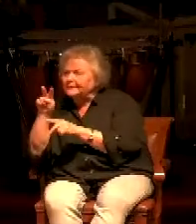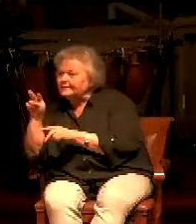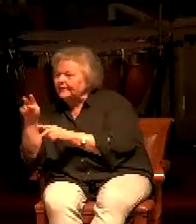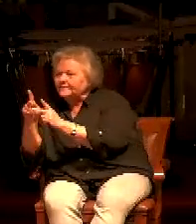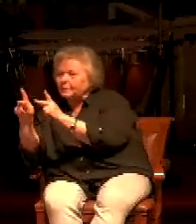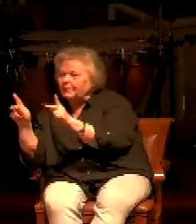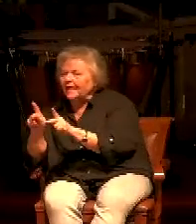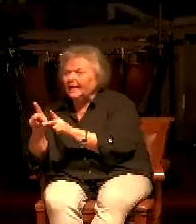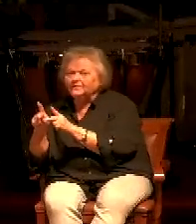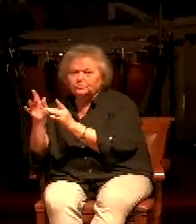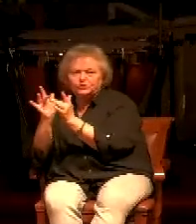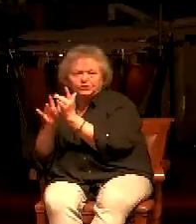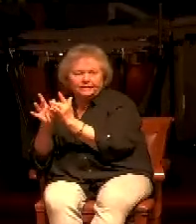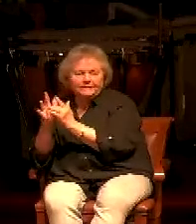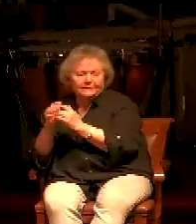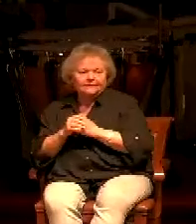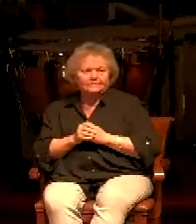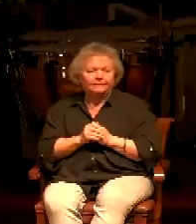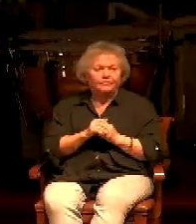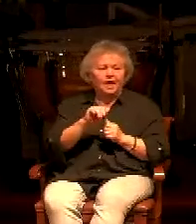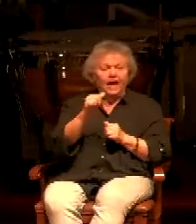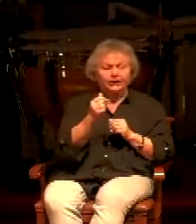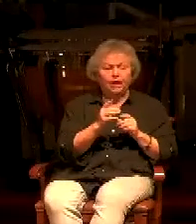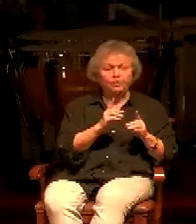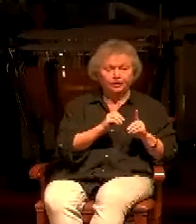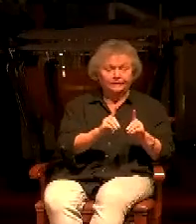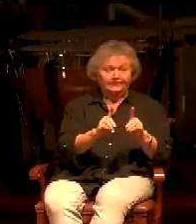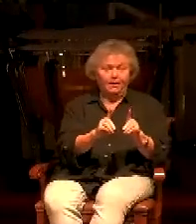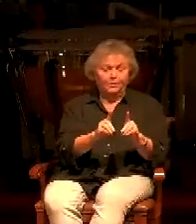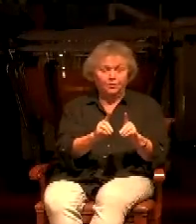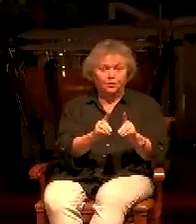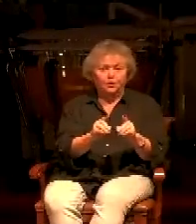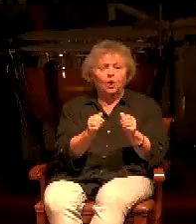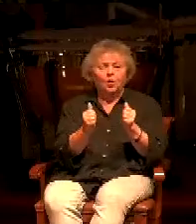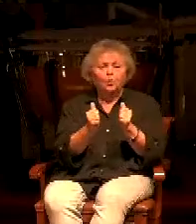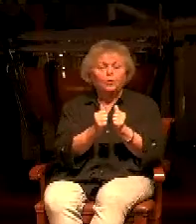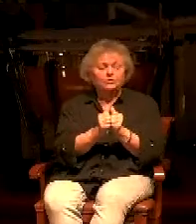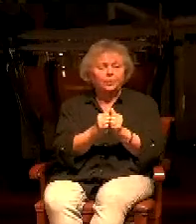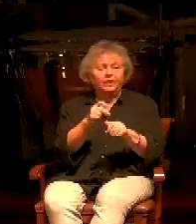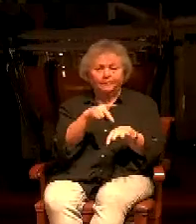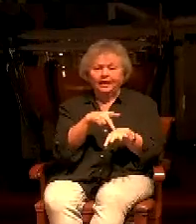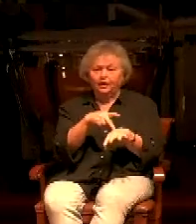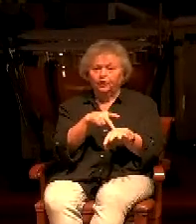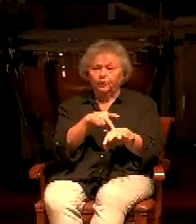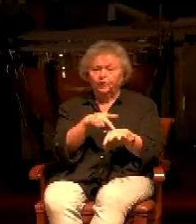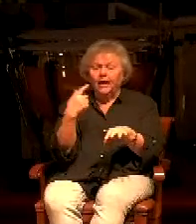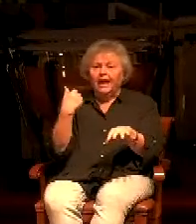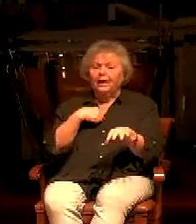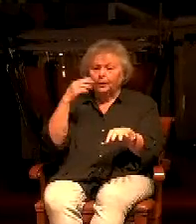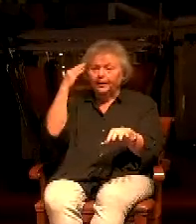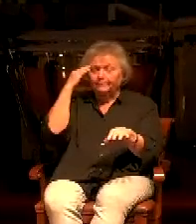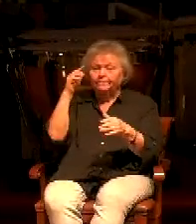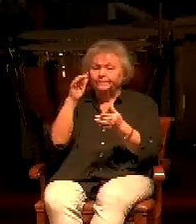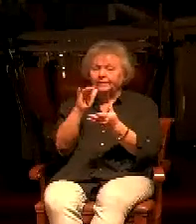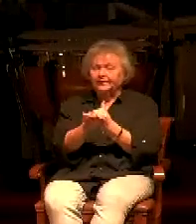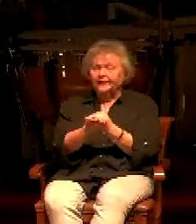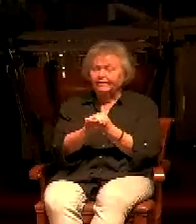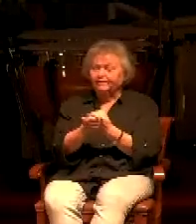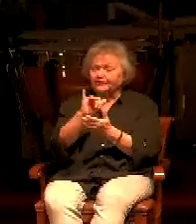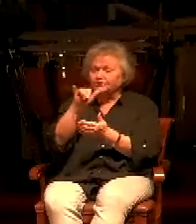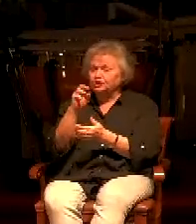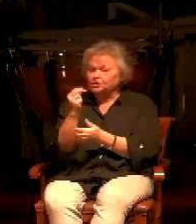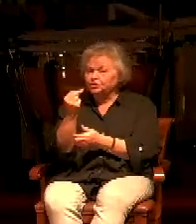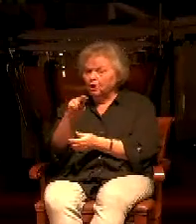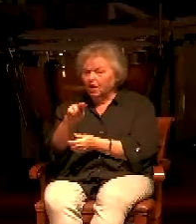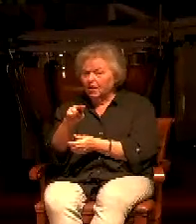says here in verse 12 that another disciple went with him. Now we believe this is John. John has this way that when he's writing the gospel, he doesn't